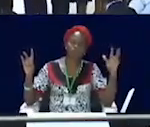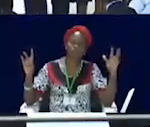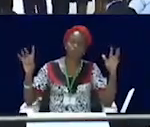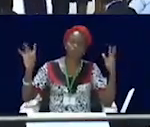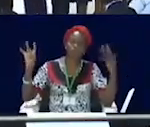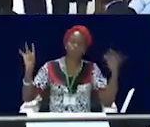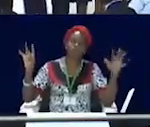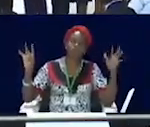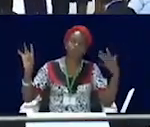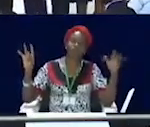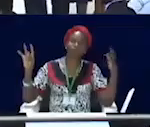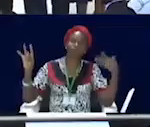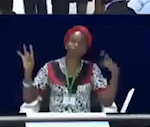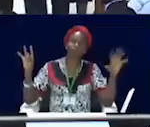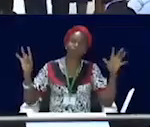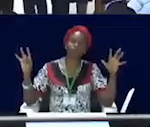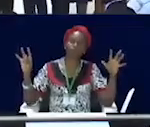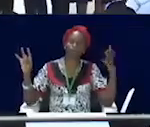Eight.